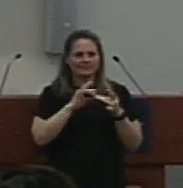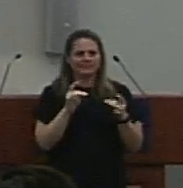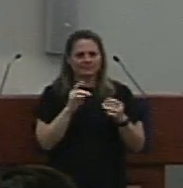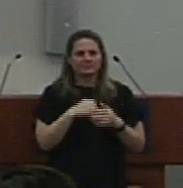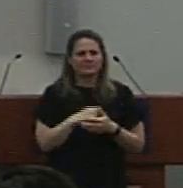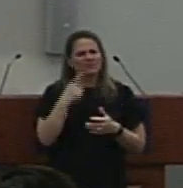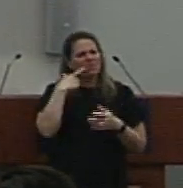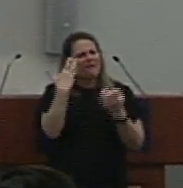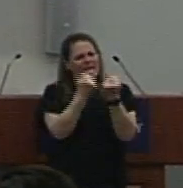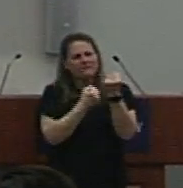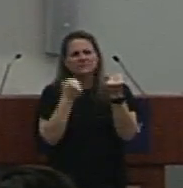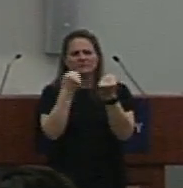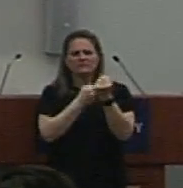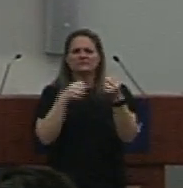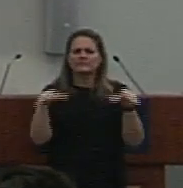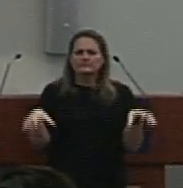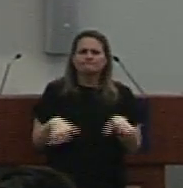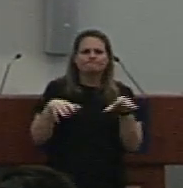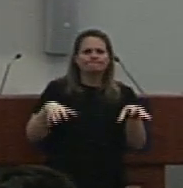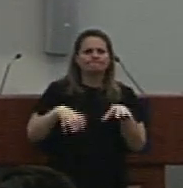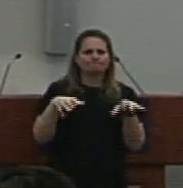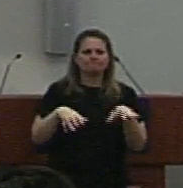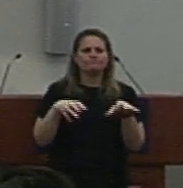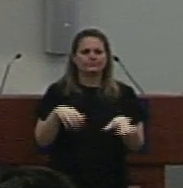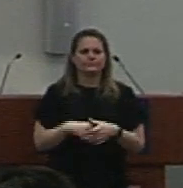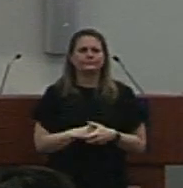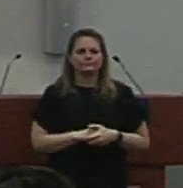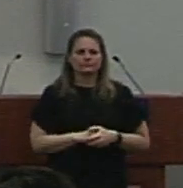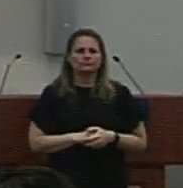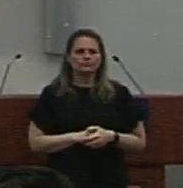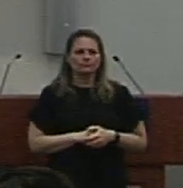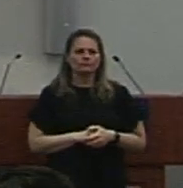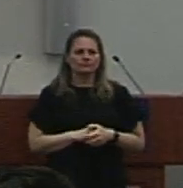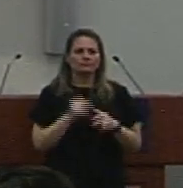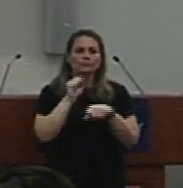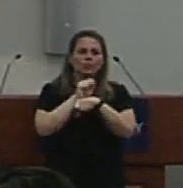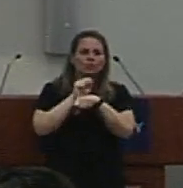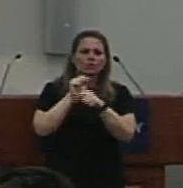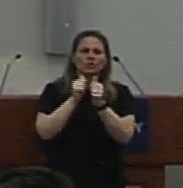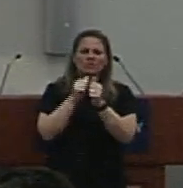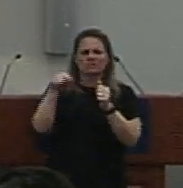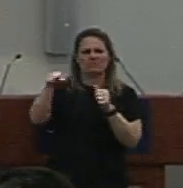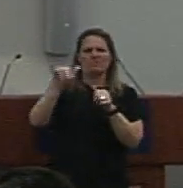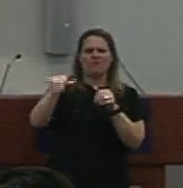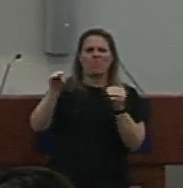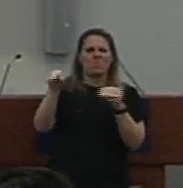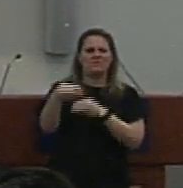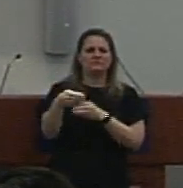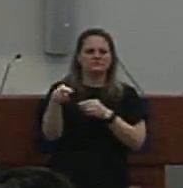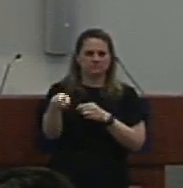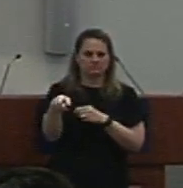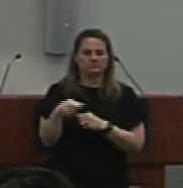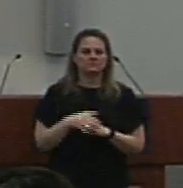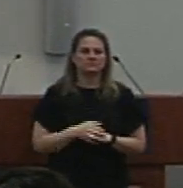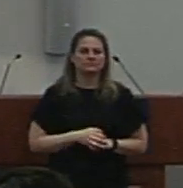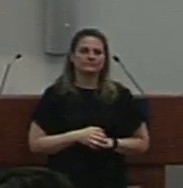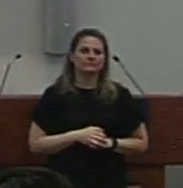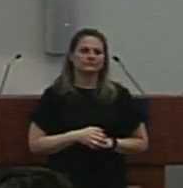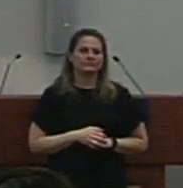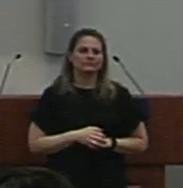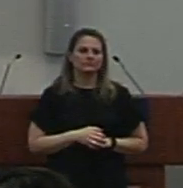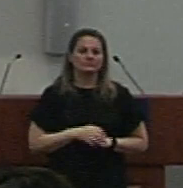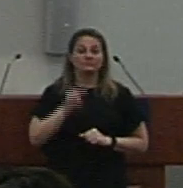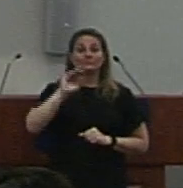proactively working with her office. So her office is on those specific questions to do with that part of